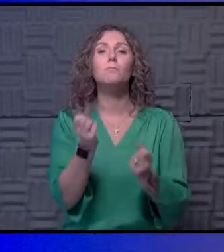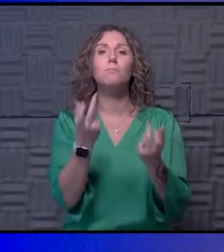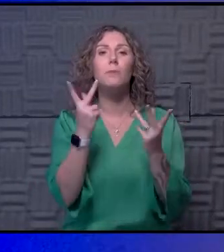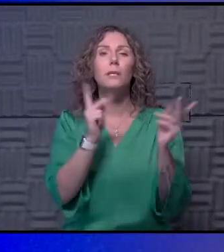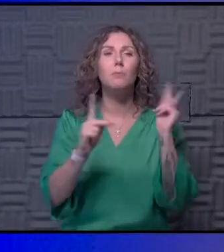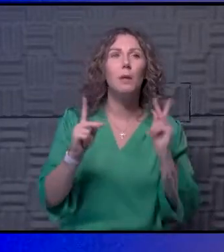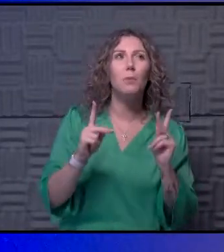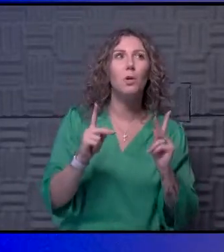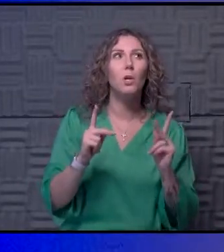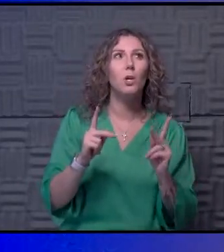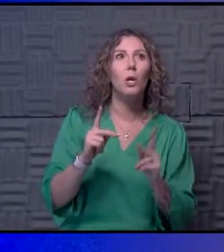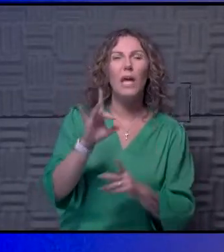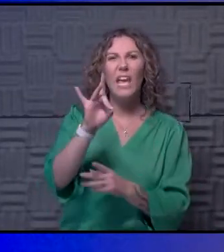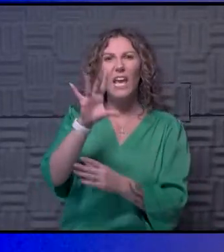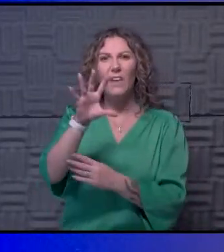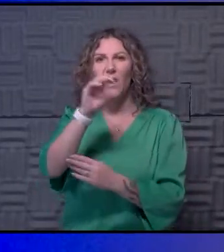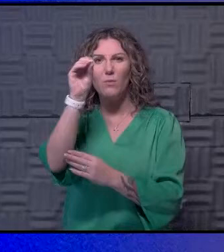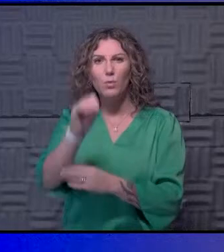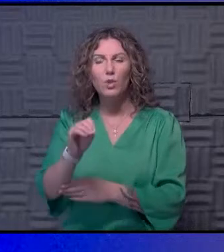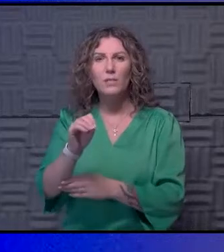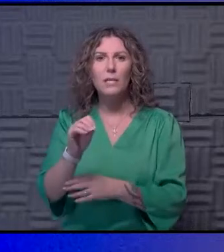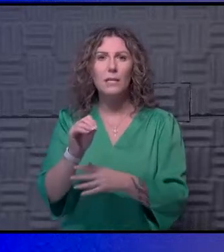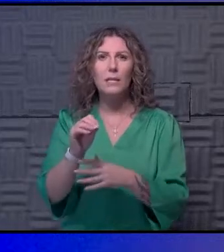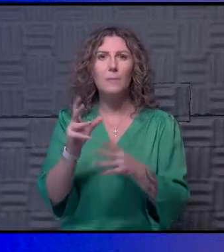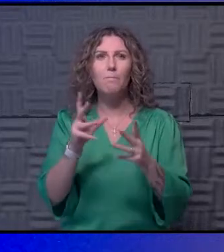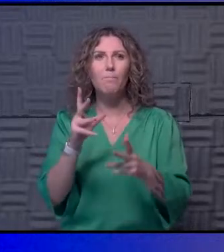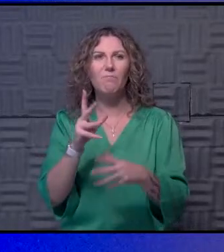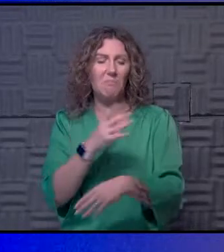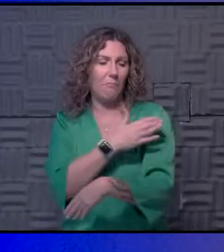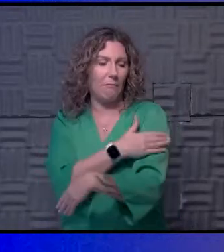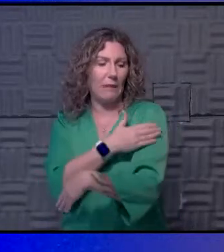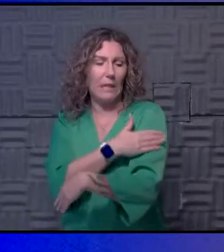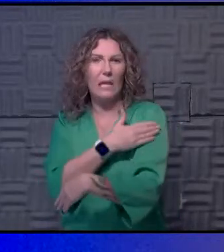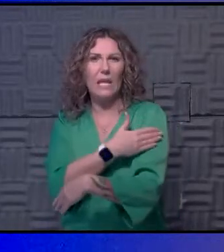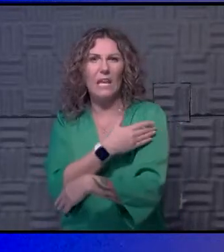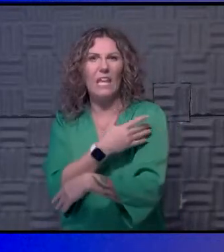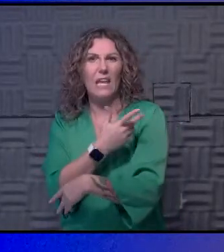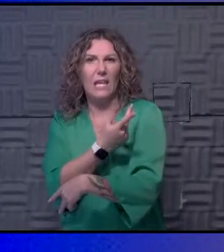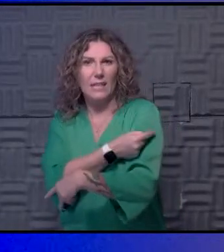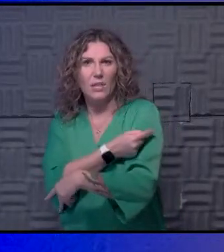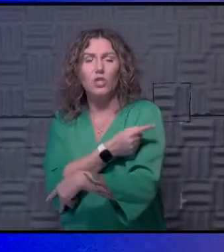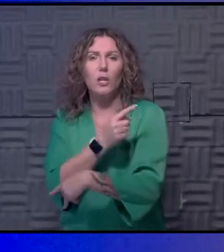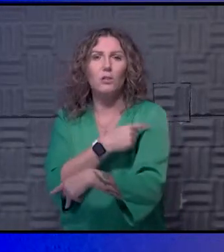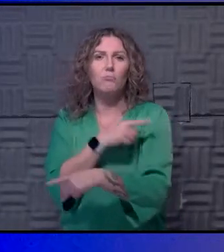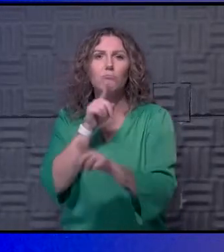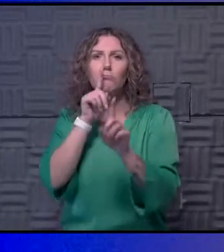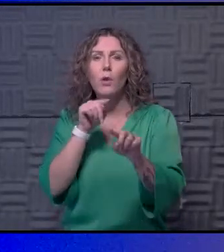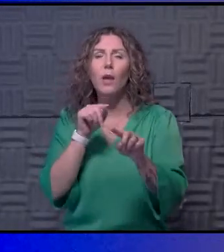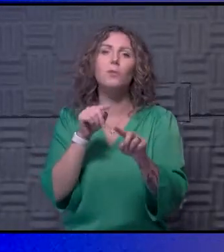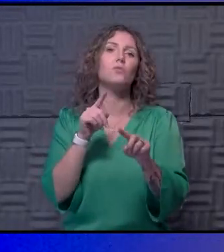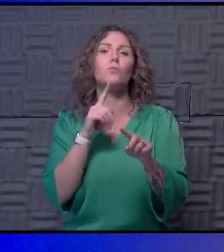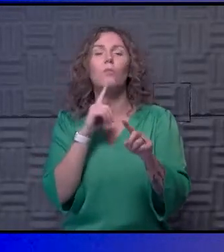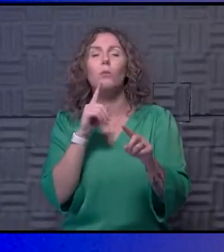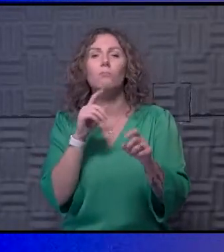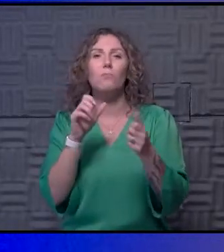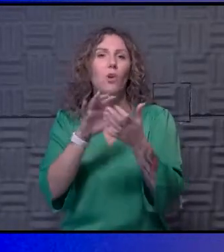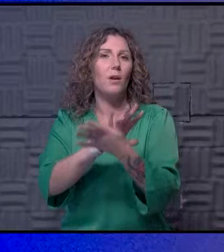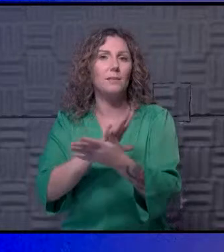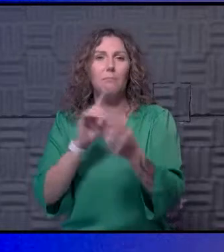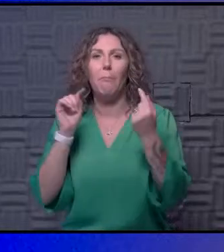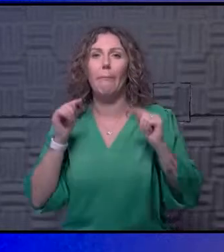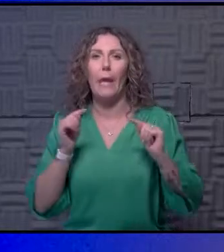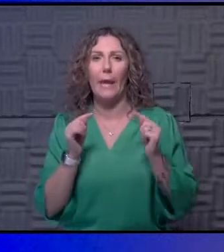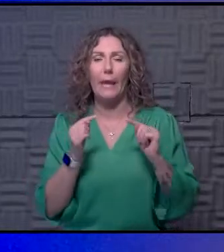so 85% may get some site injection site reaction, which is just going to cause pain, and